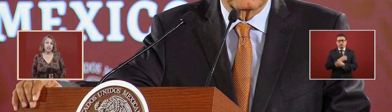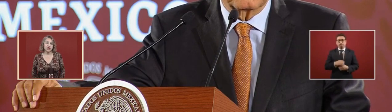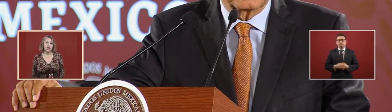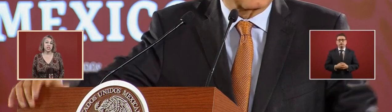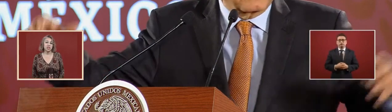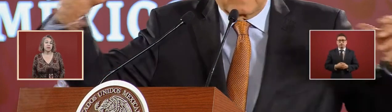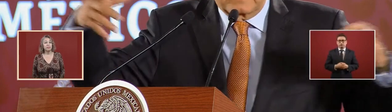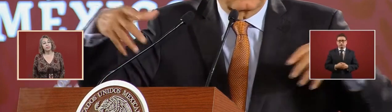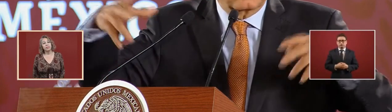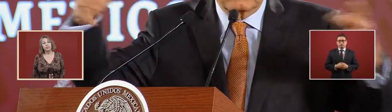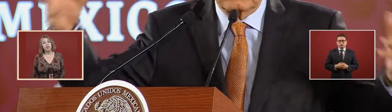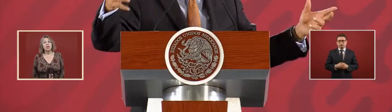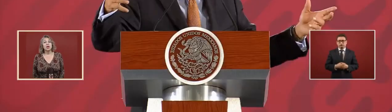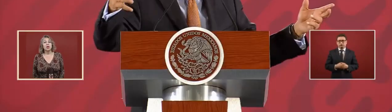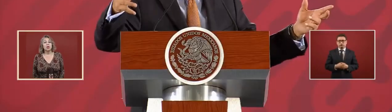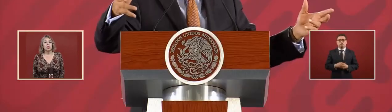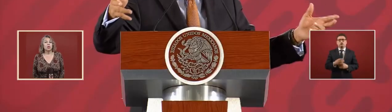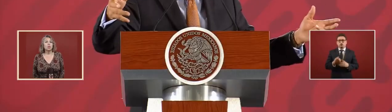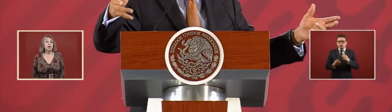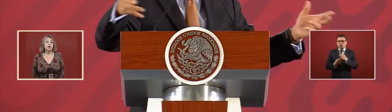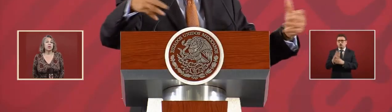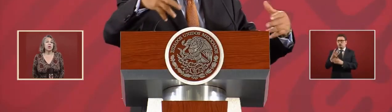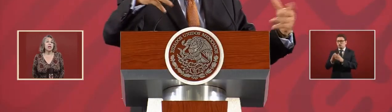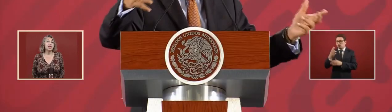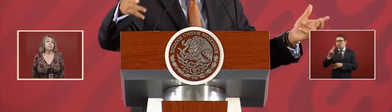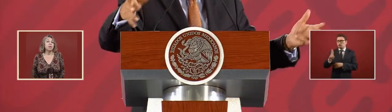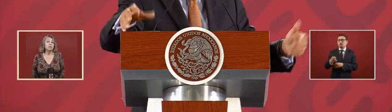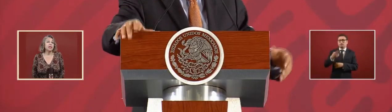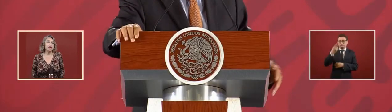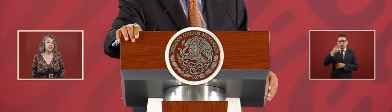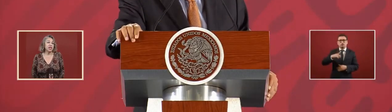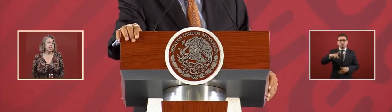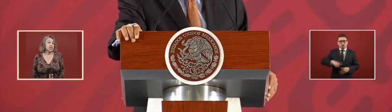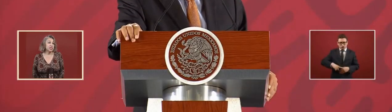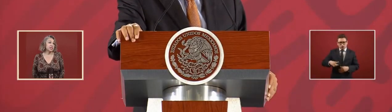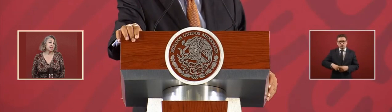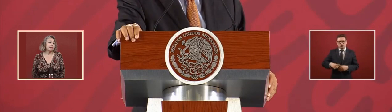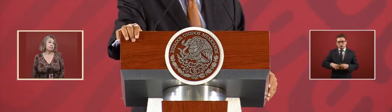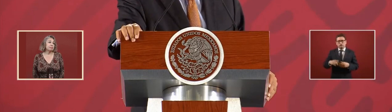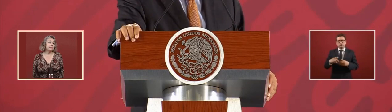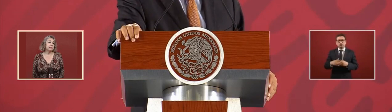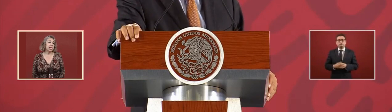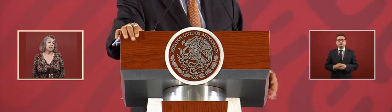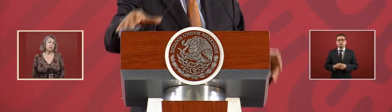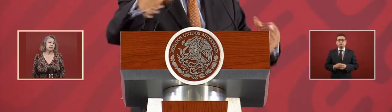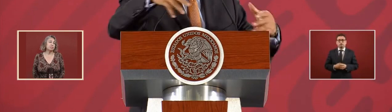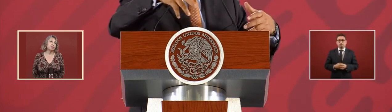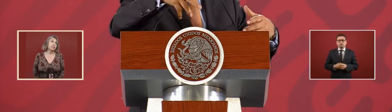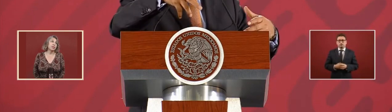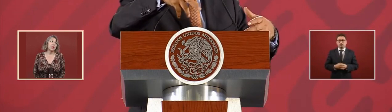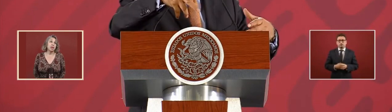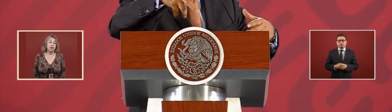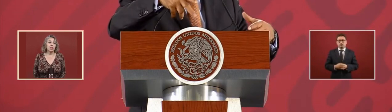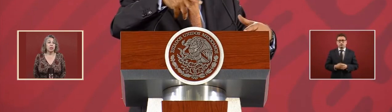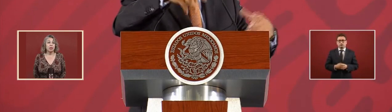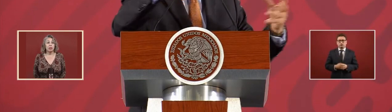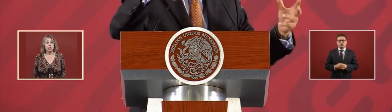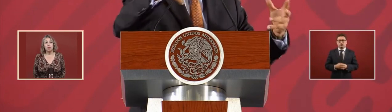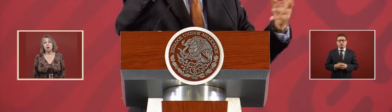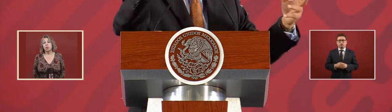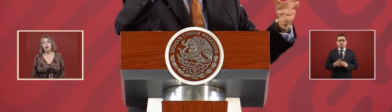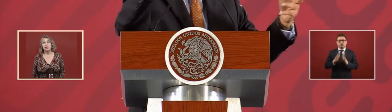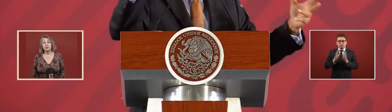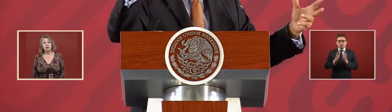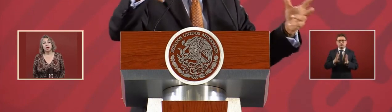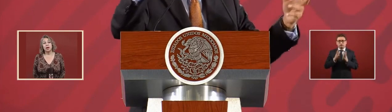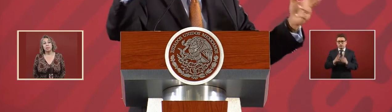to education. Se están creando. We are creating public educations. Us. Vamos cerca de 100,